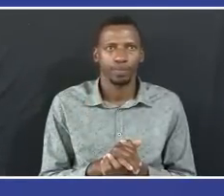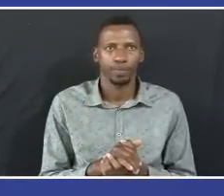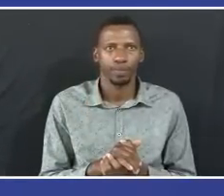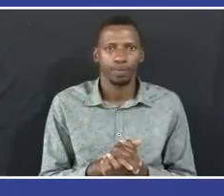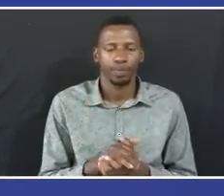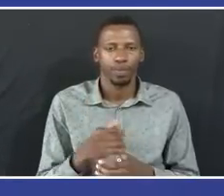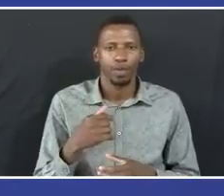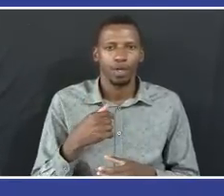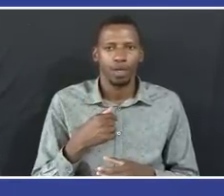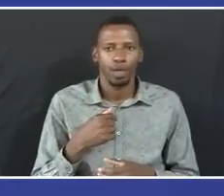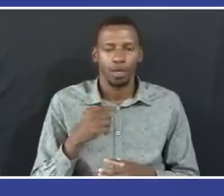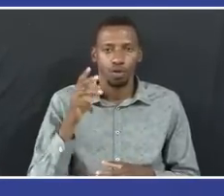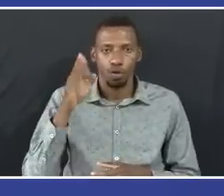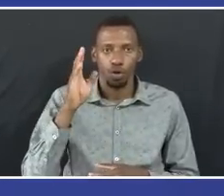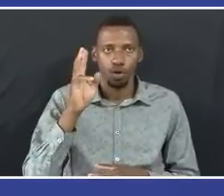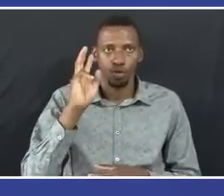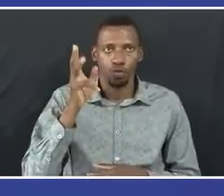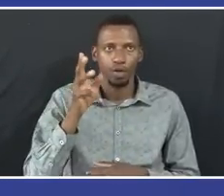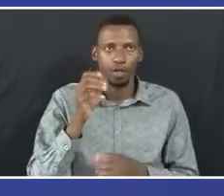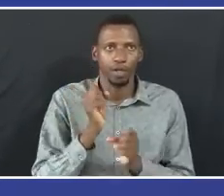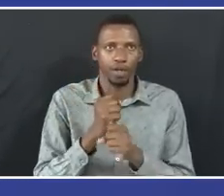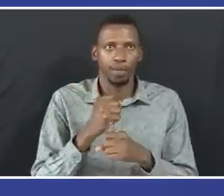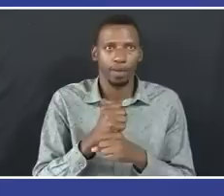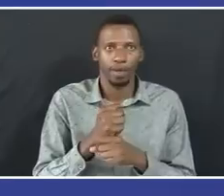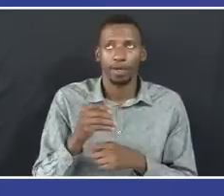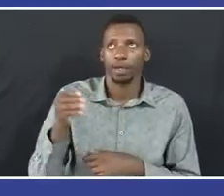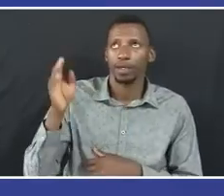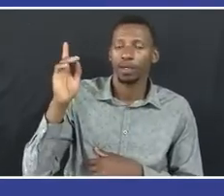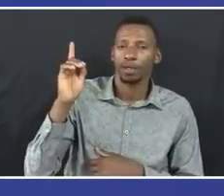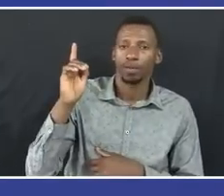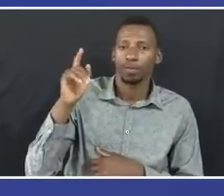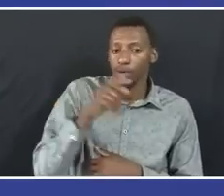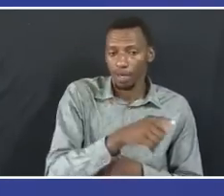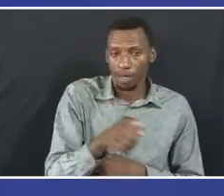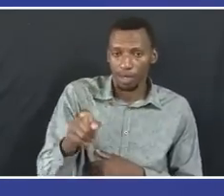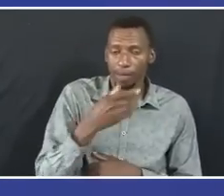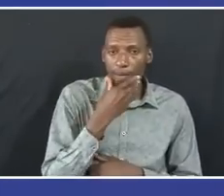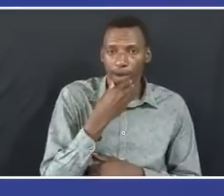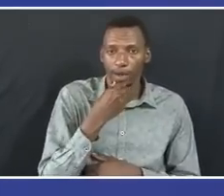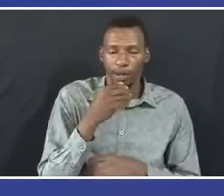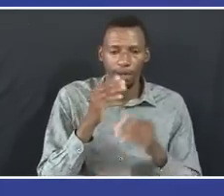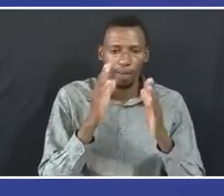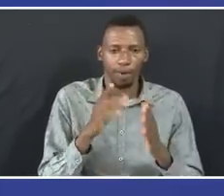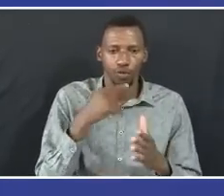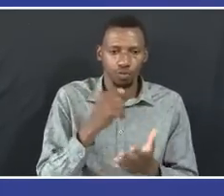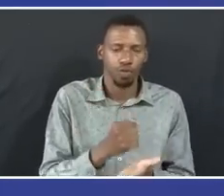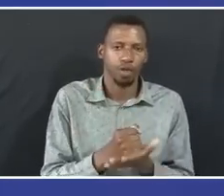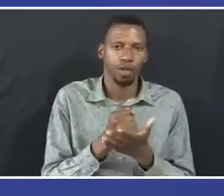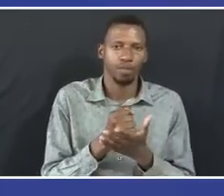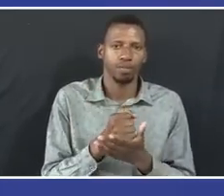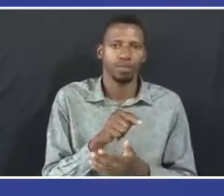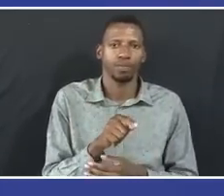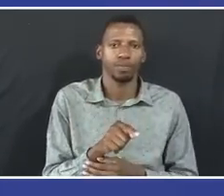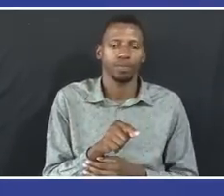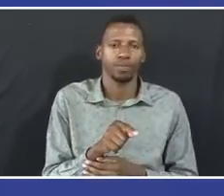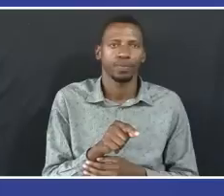I will make him an helpmeet for him."